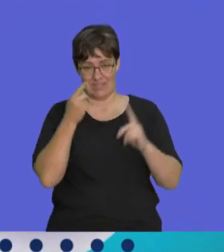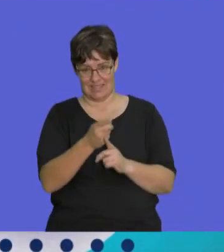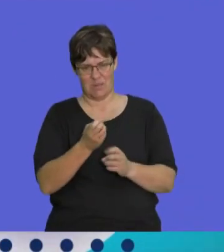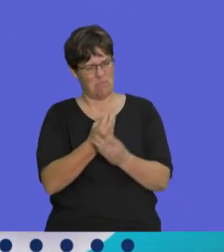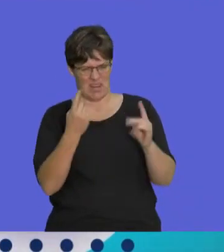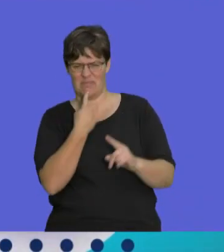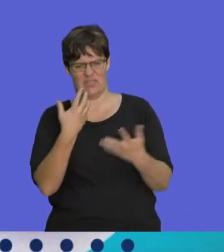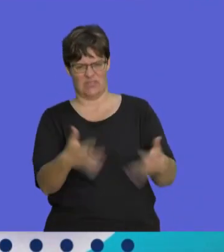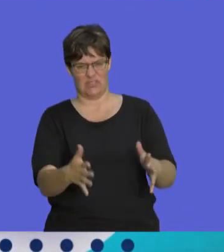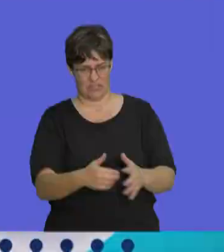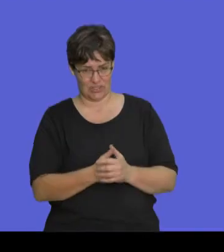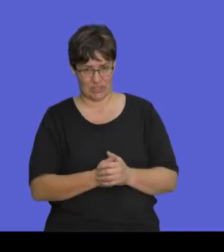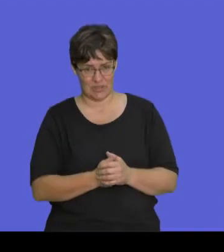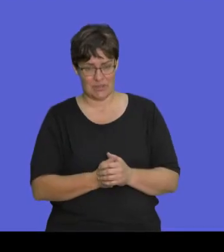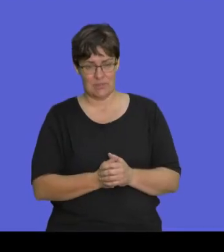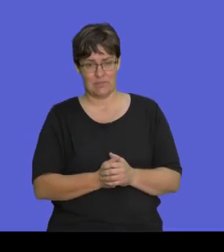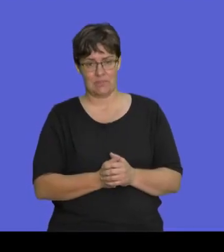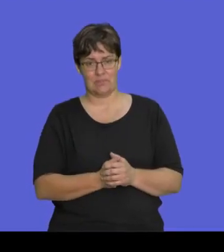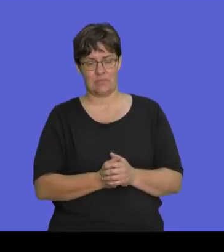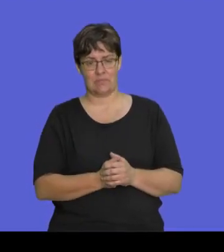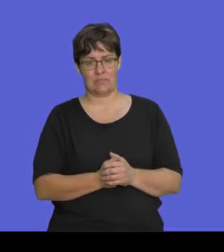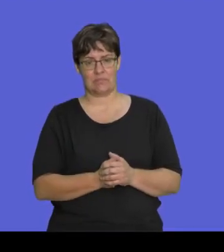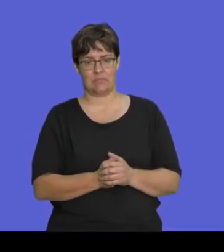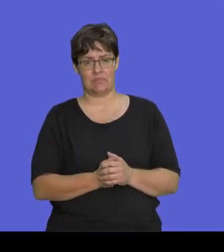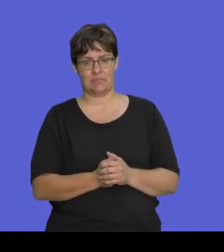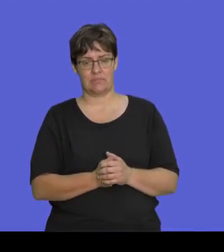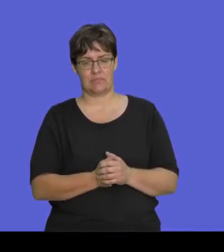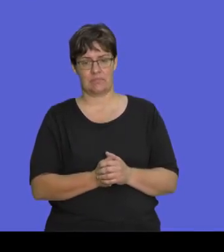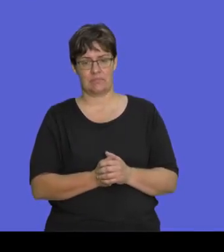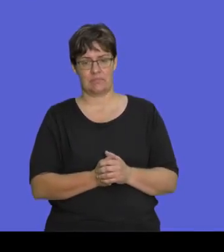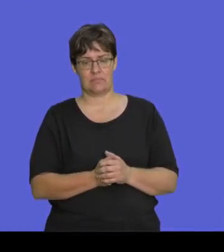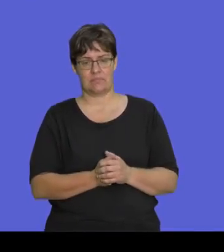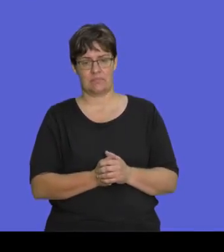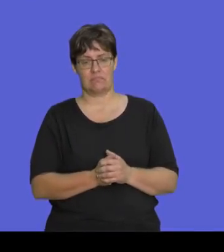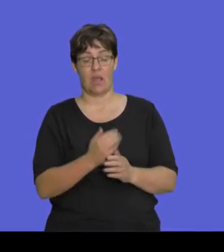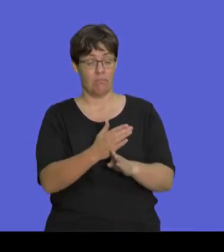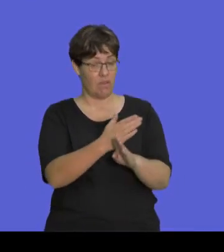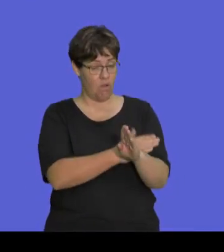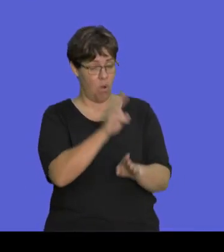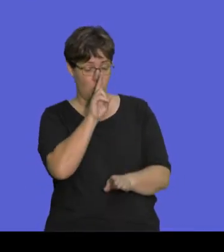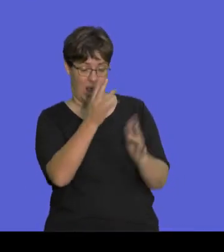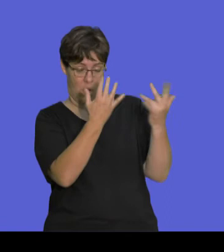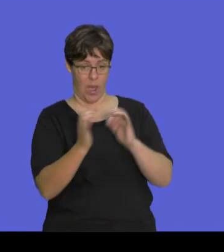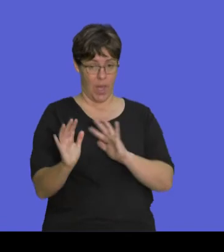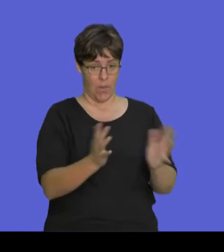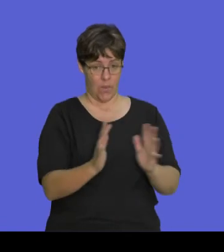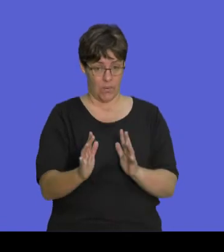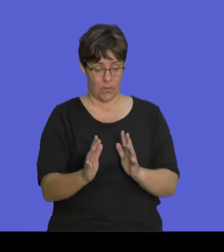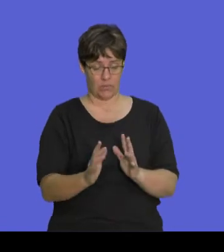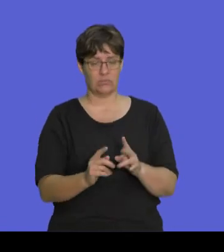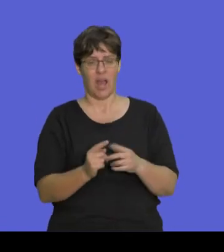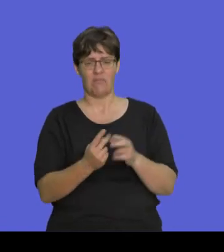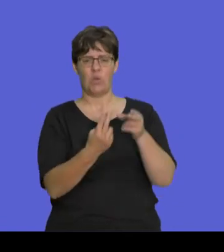many times before. Right, so before we look at the actual calculation, there are